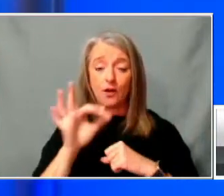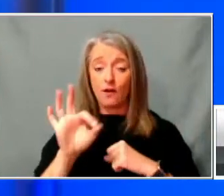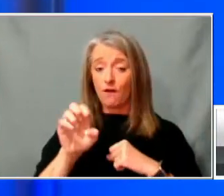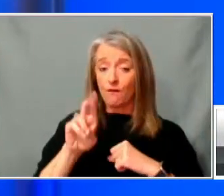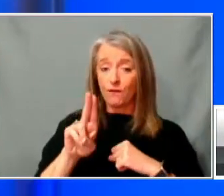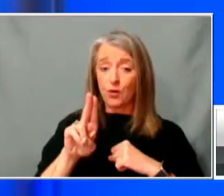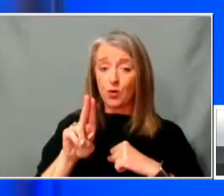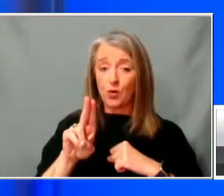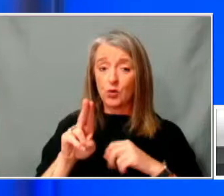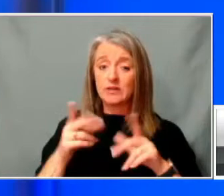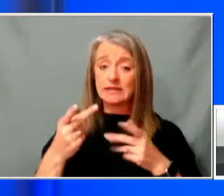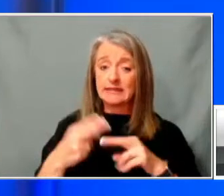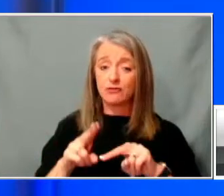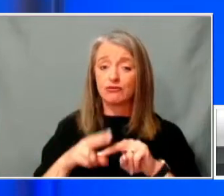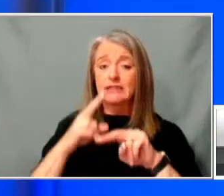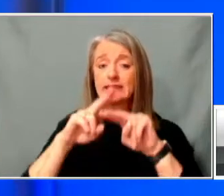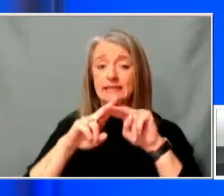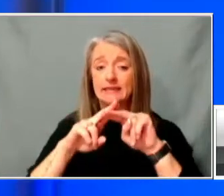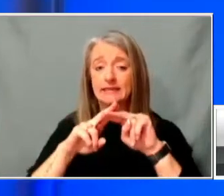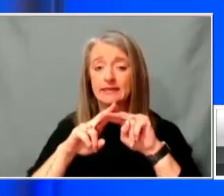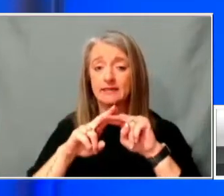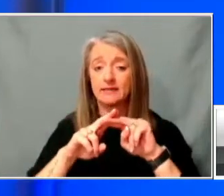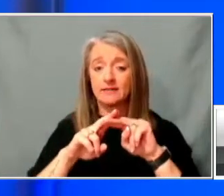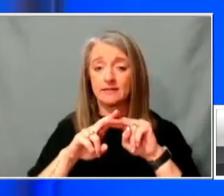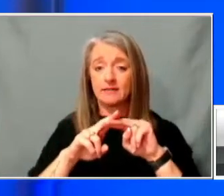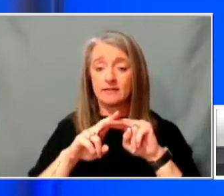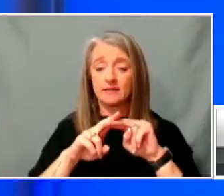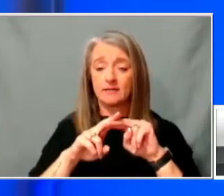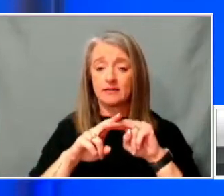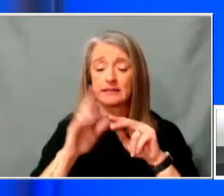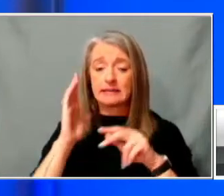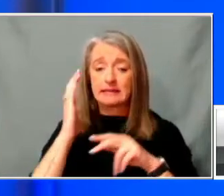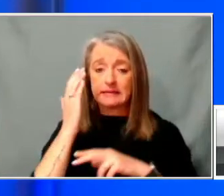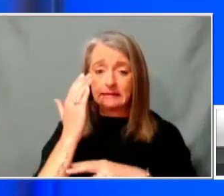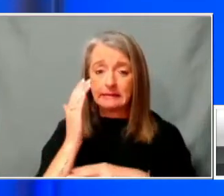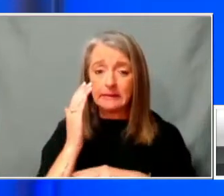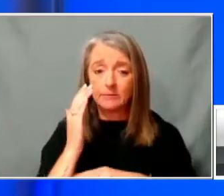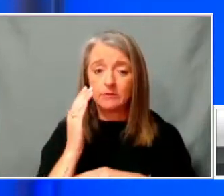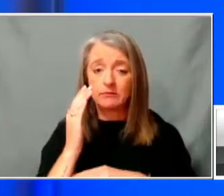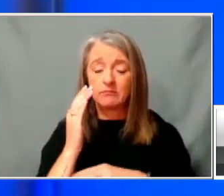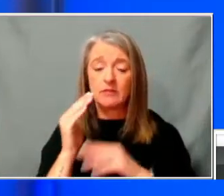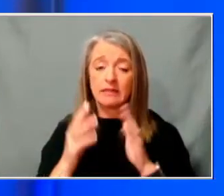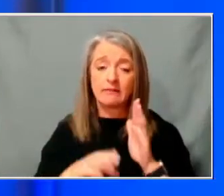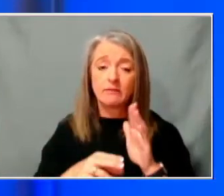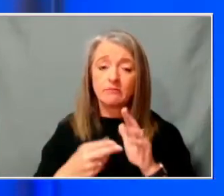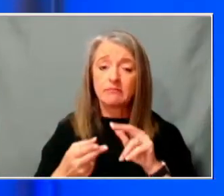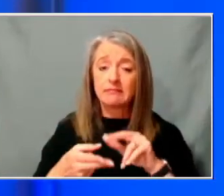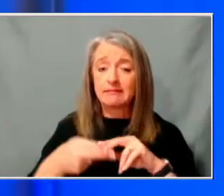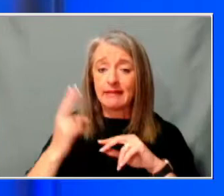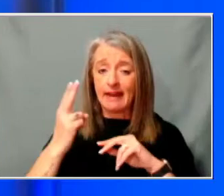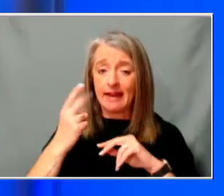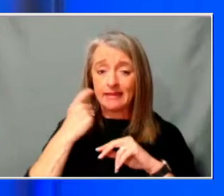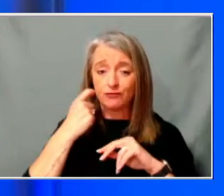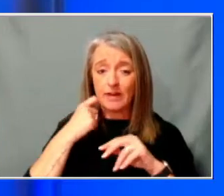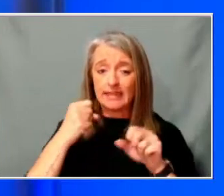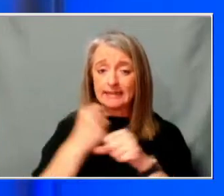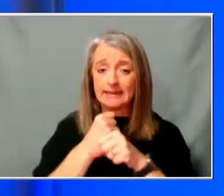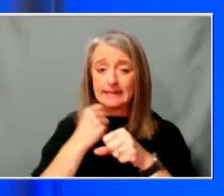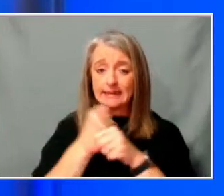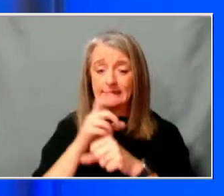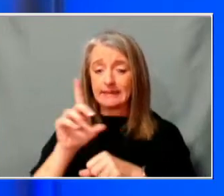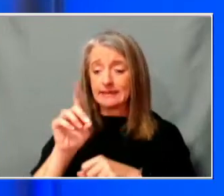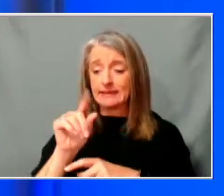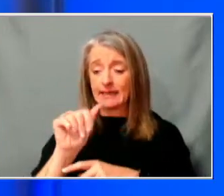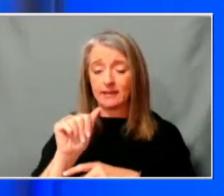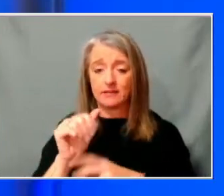is increasing. I think the velocity of that increase seems to be fairly high if you're looking at the latest statistics and data. So it